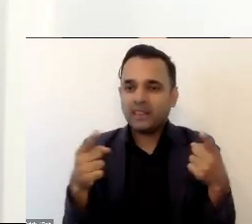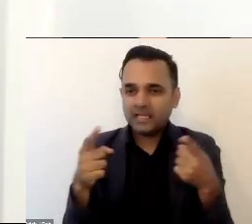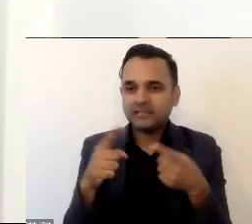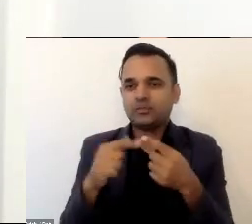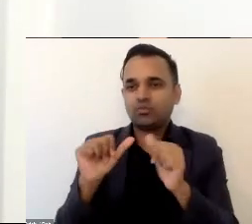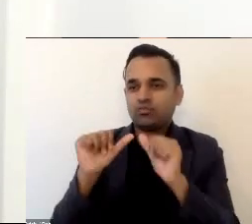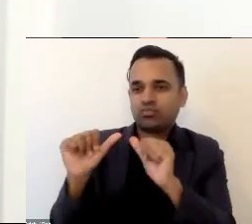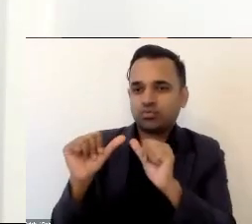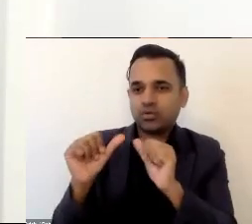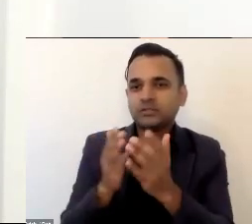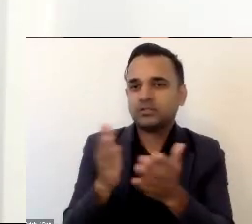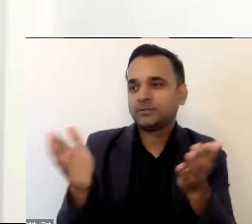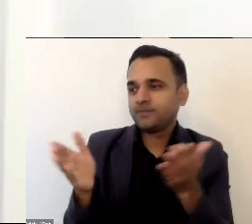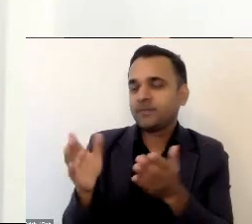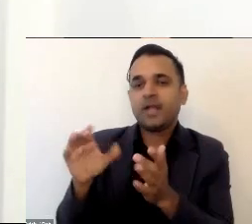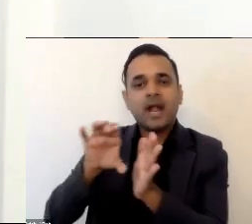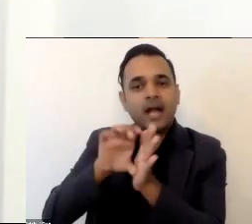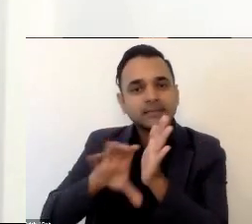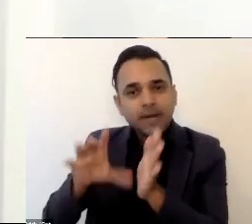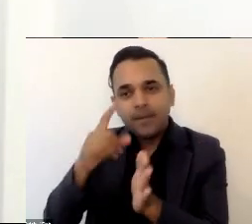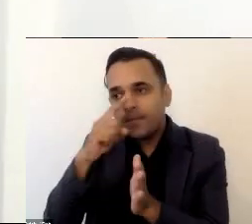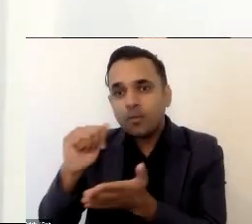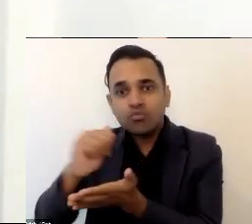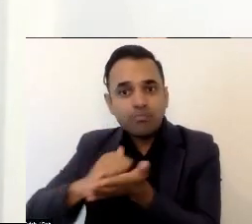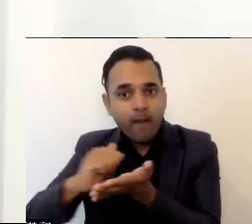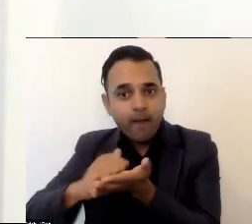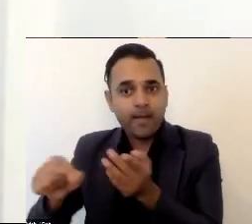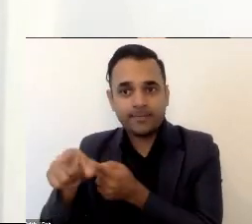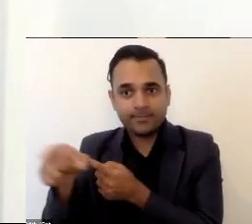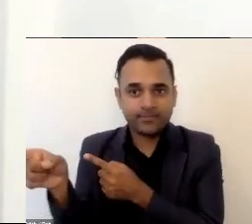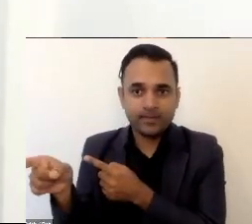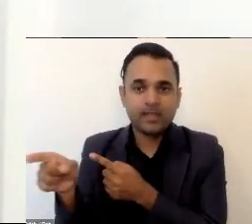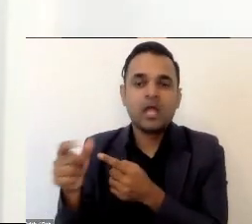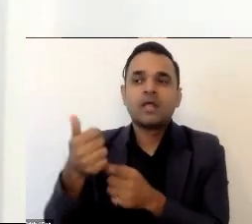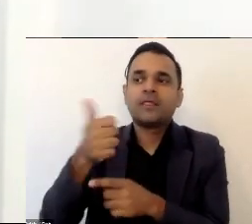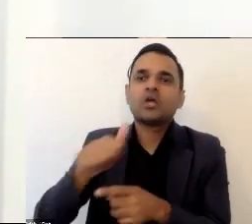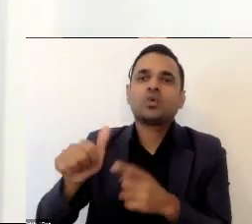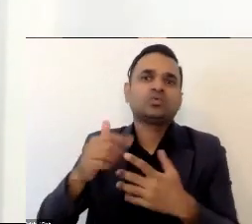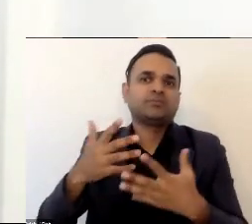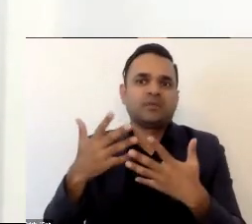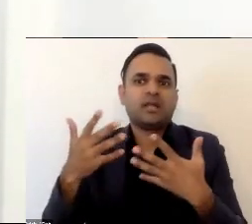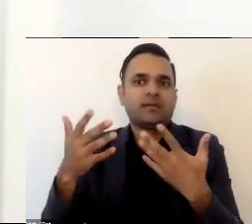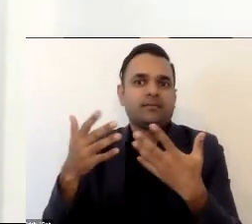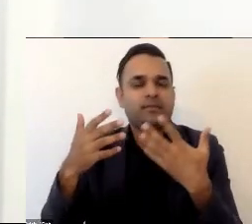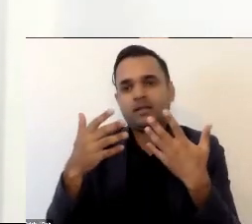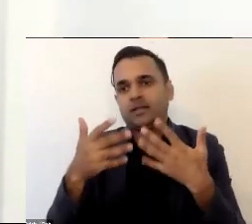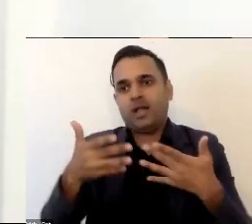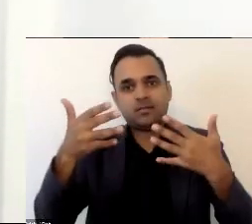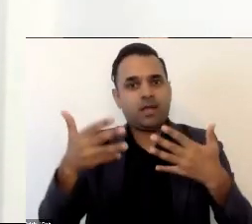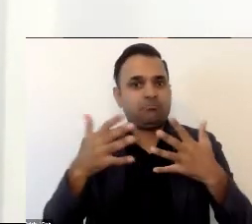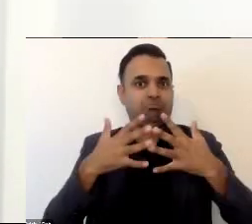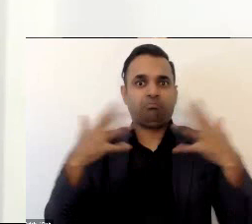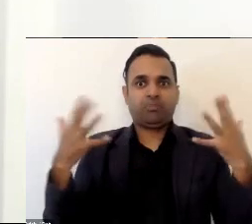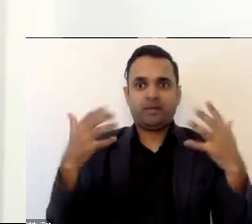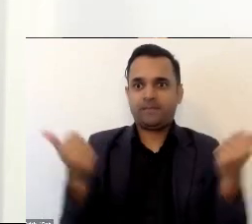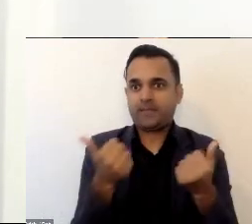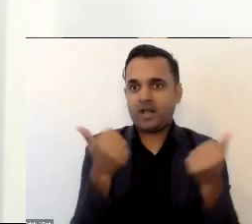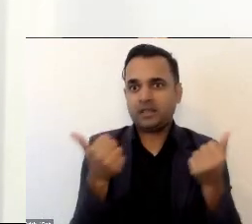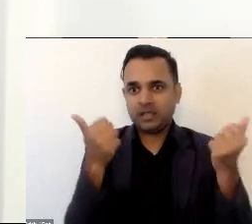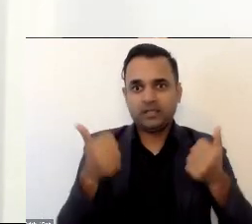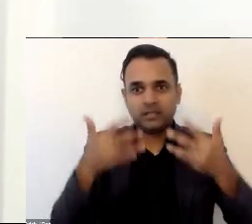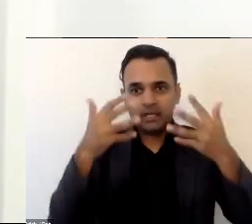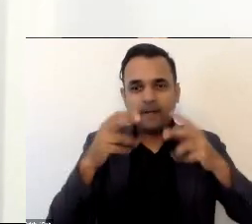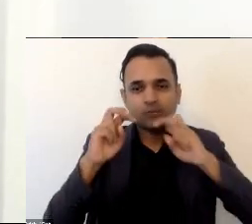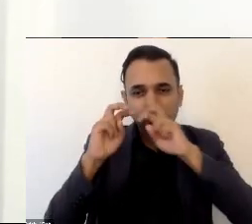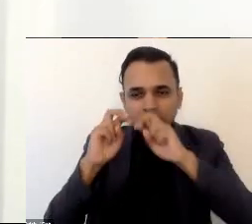products, depending on whether a customer is considered to be a profitable customer. And so we used an everyday example,